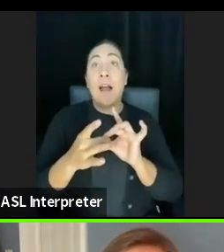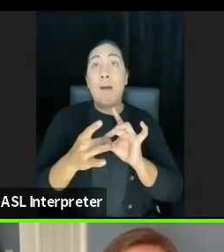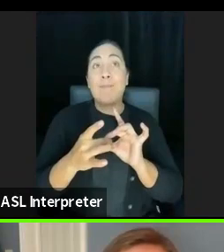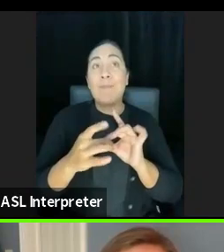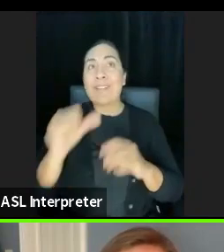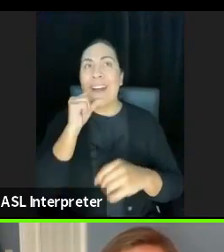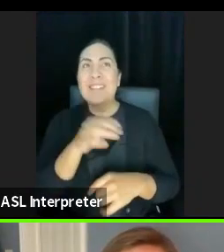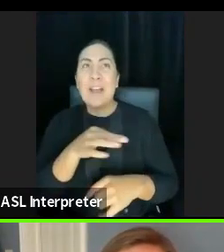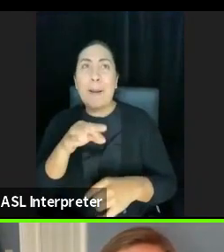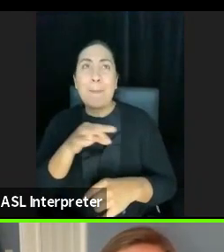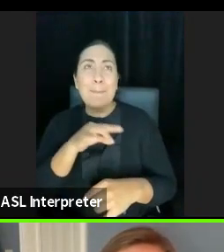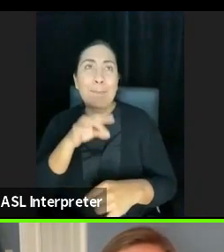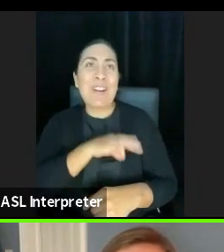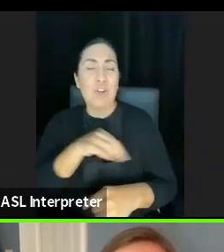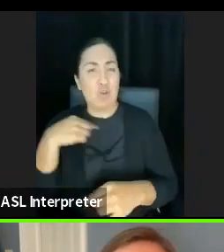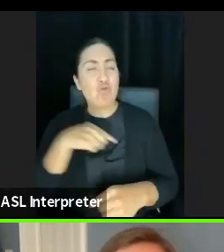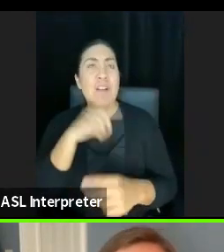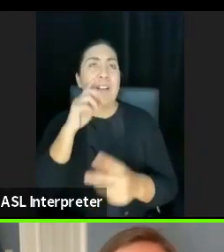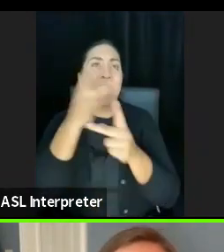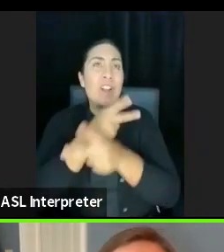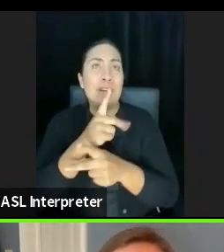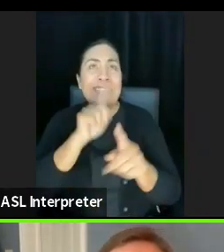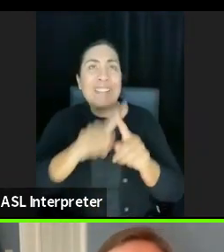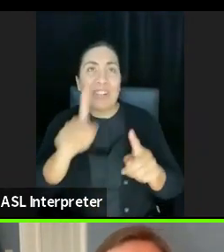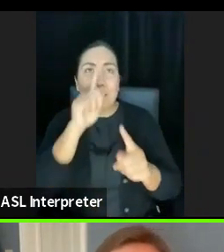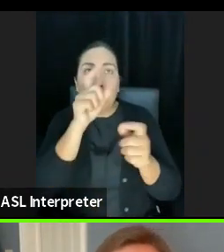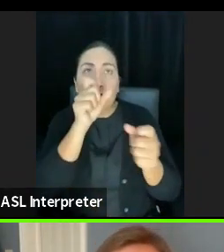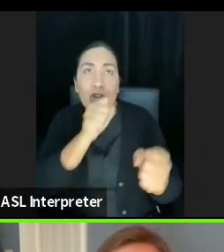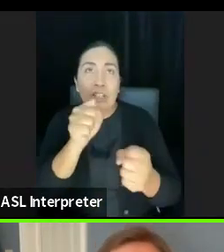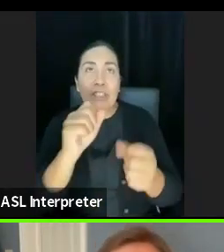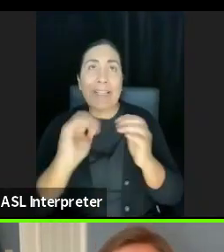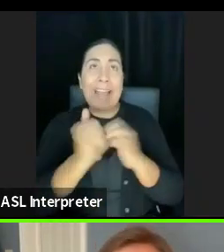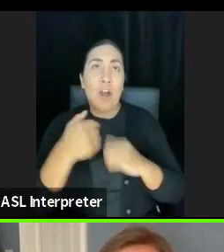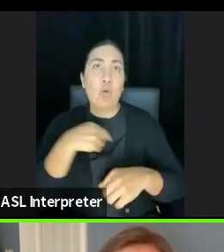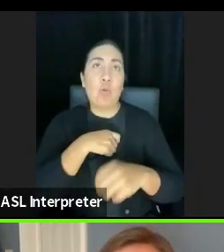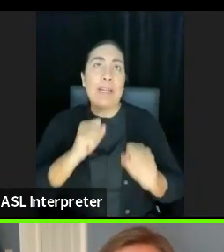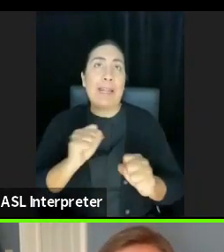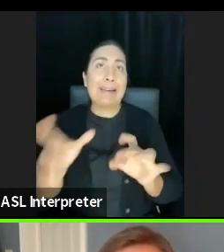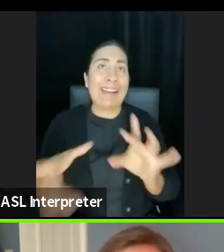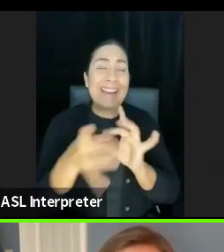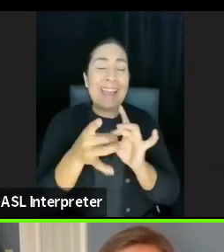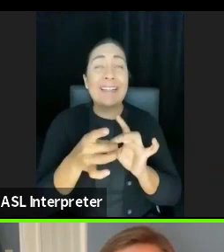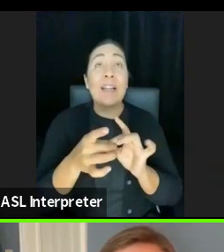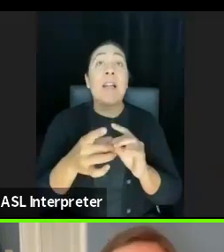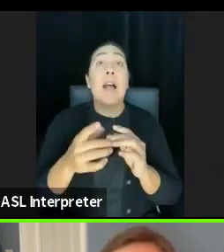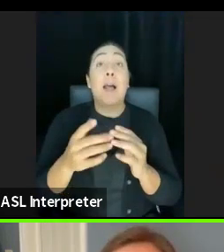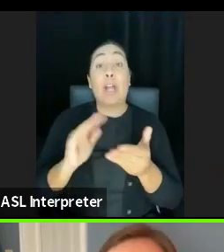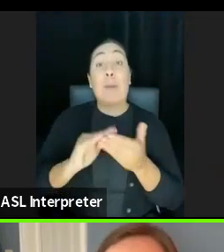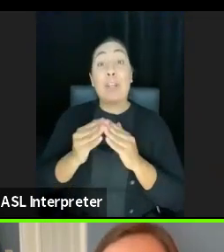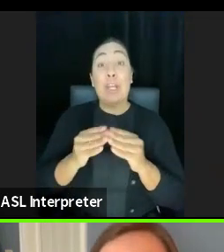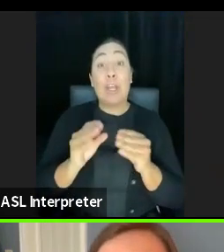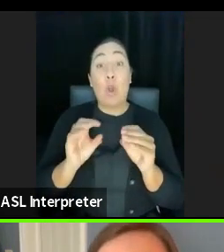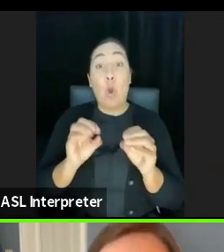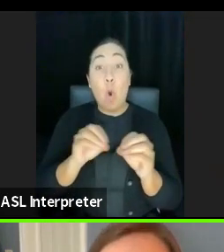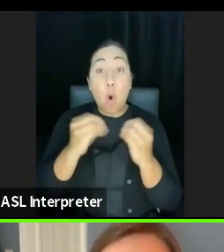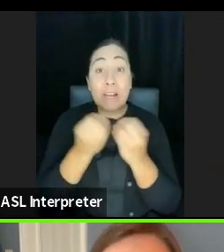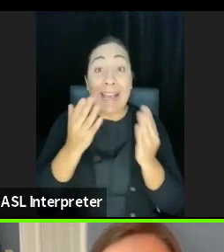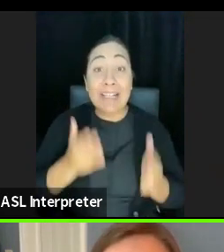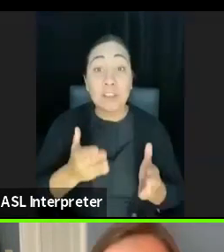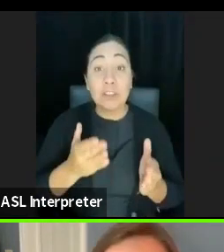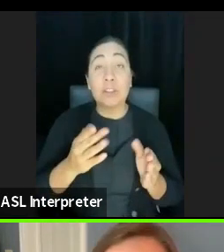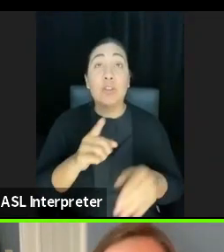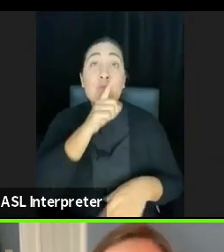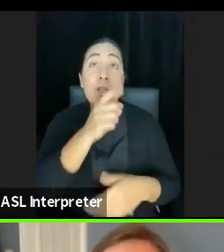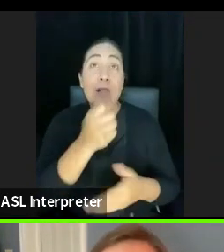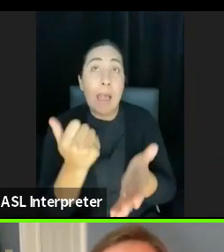We recognize that in addition to being, you know, stepping up and being community organizers and really helping, you know, on the ground and